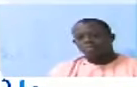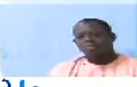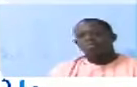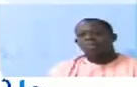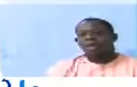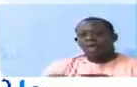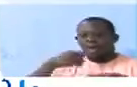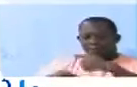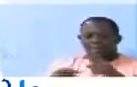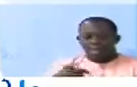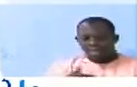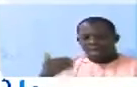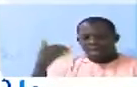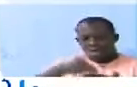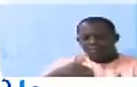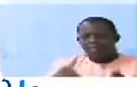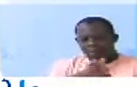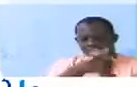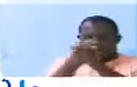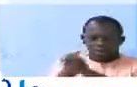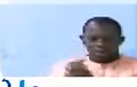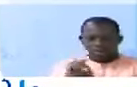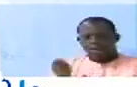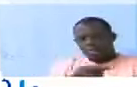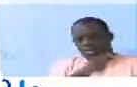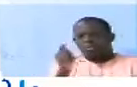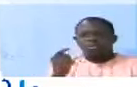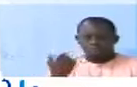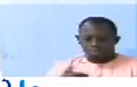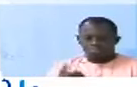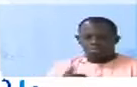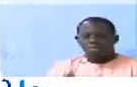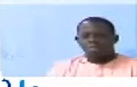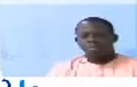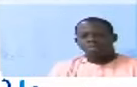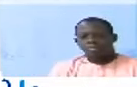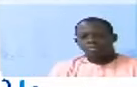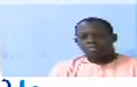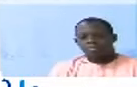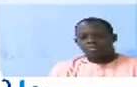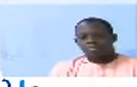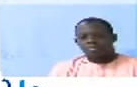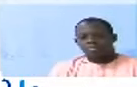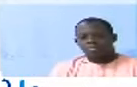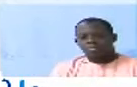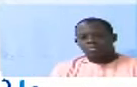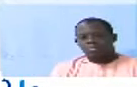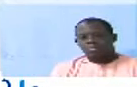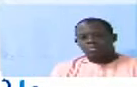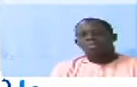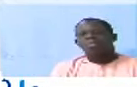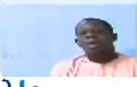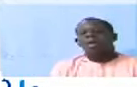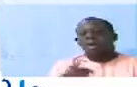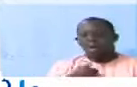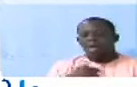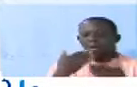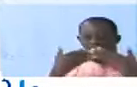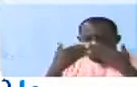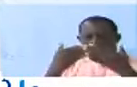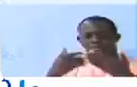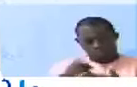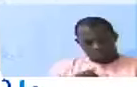After I arrived there, I greeted them. I told them, I've heard